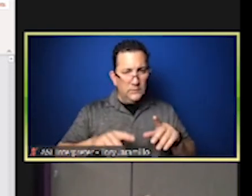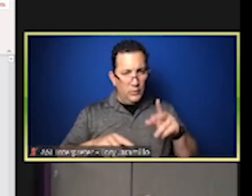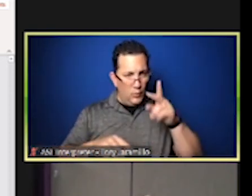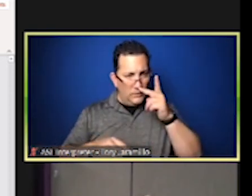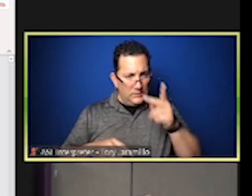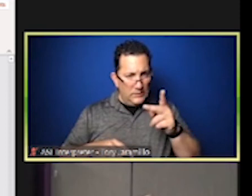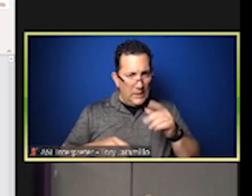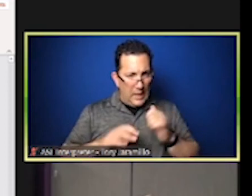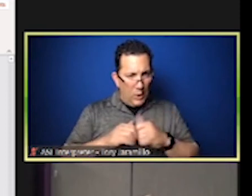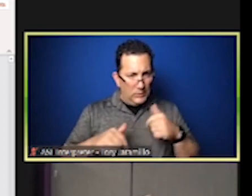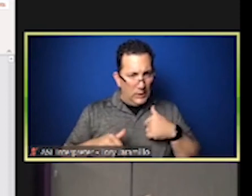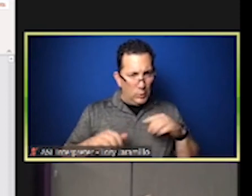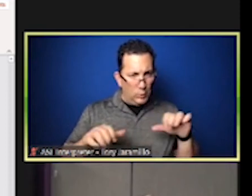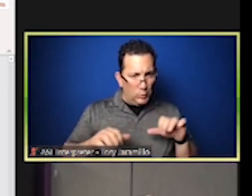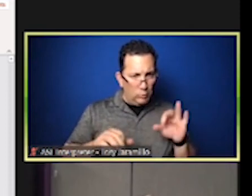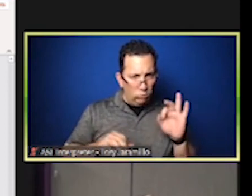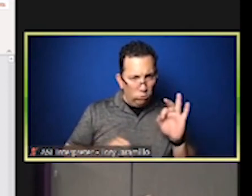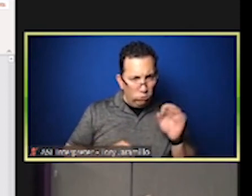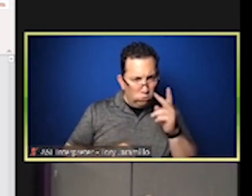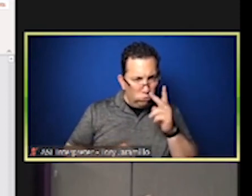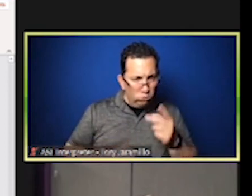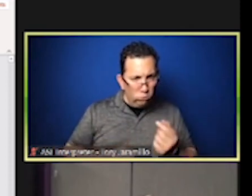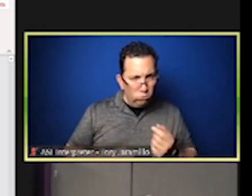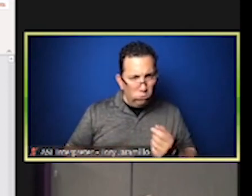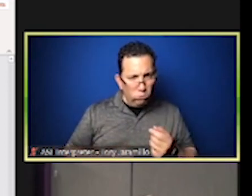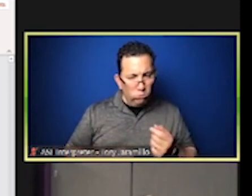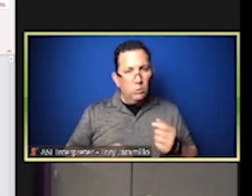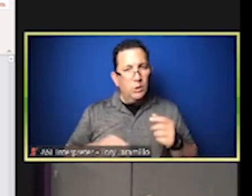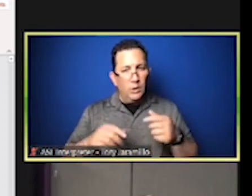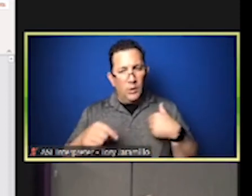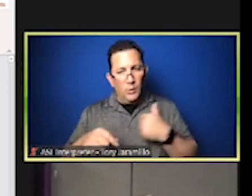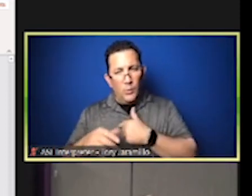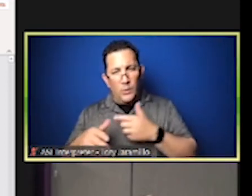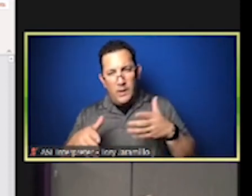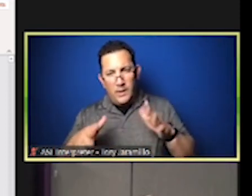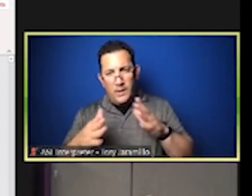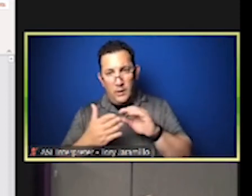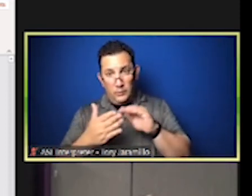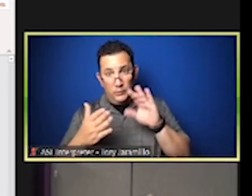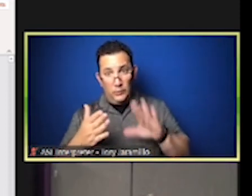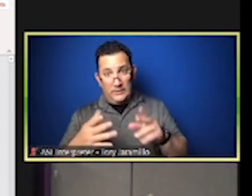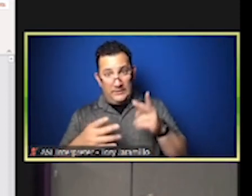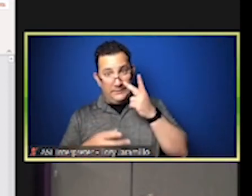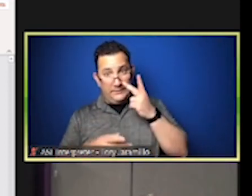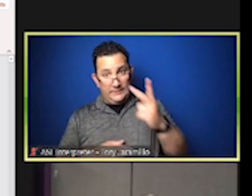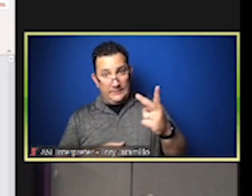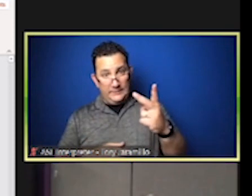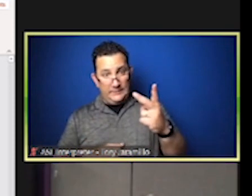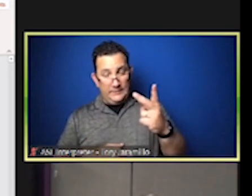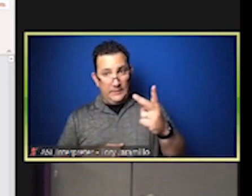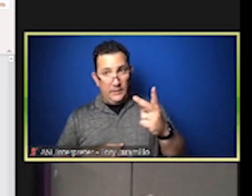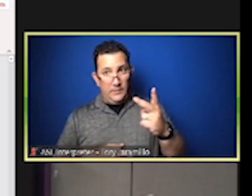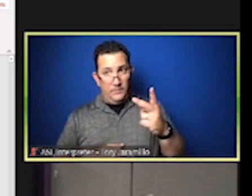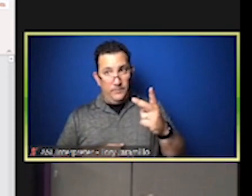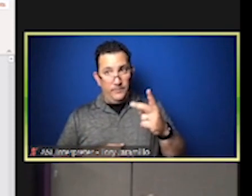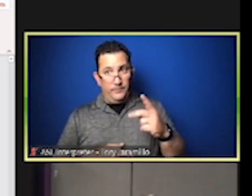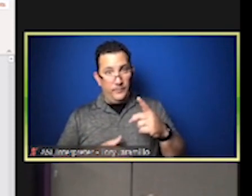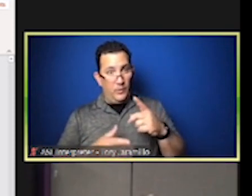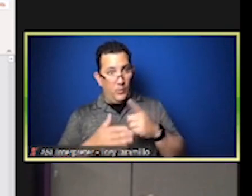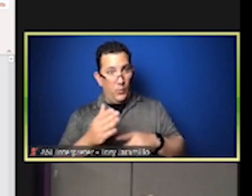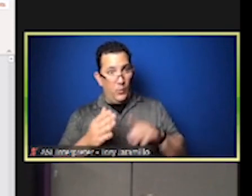how they did, and we actually allow students to see what they